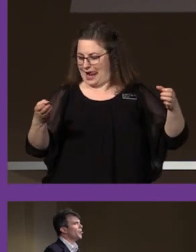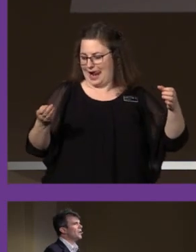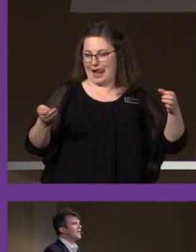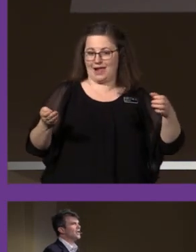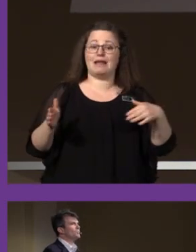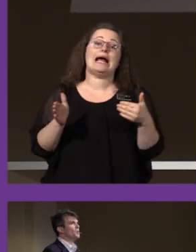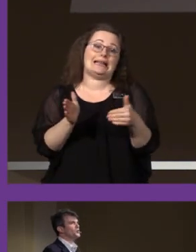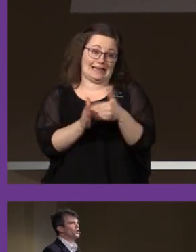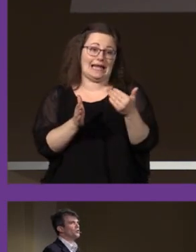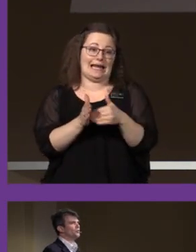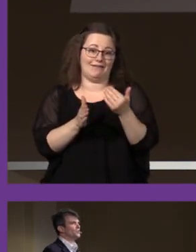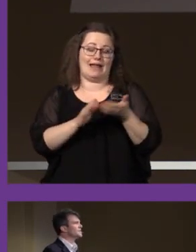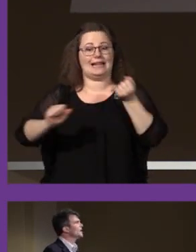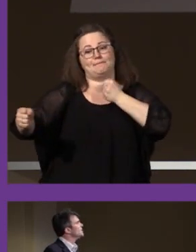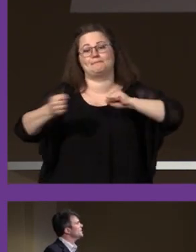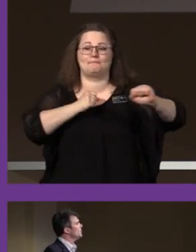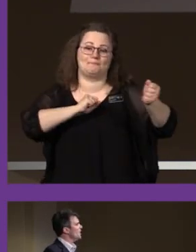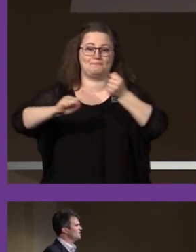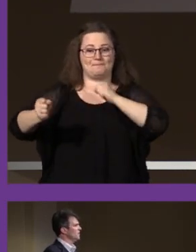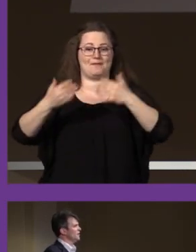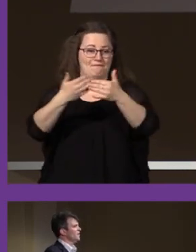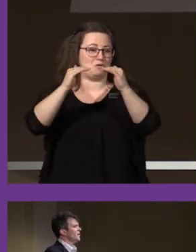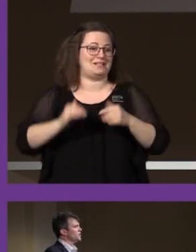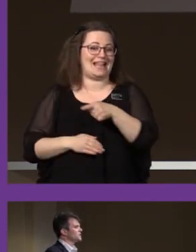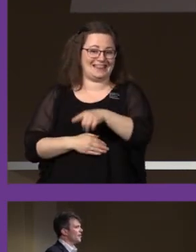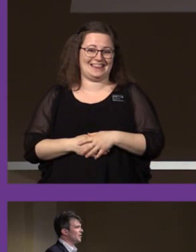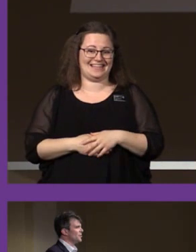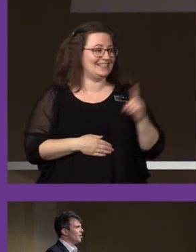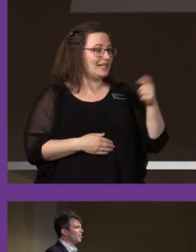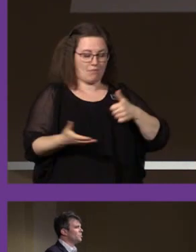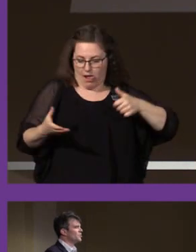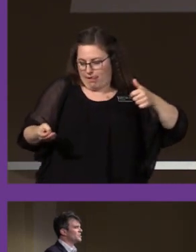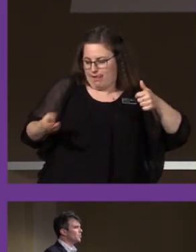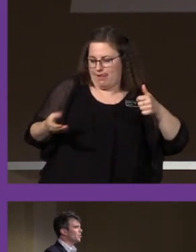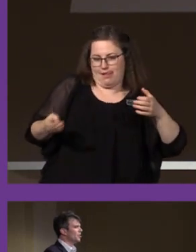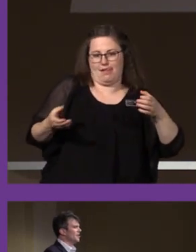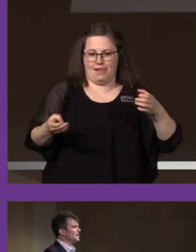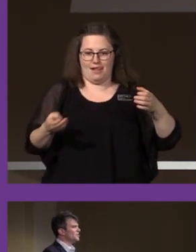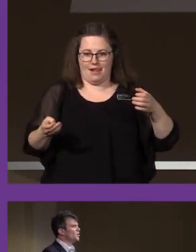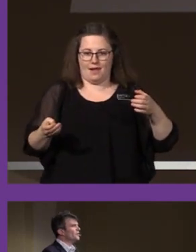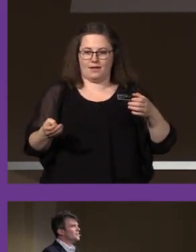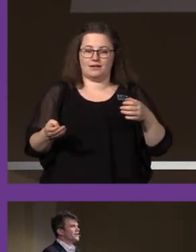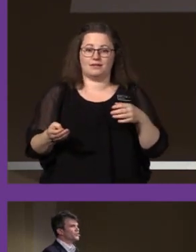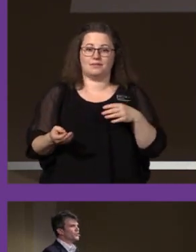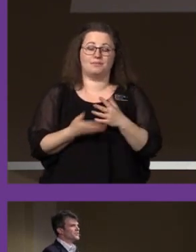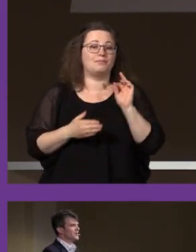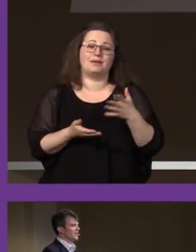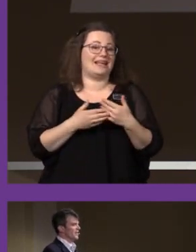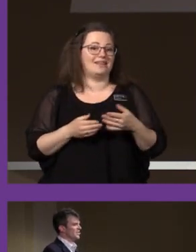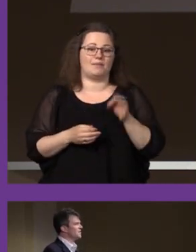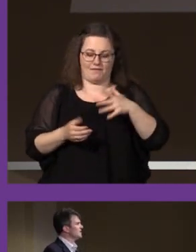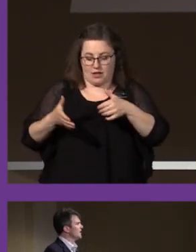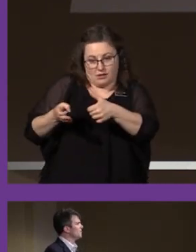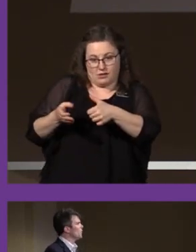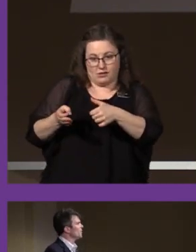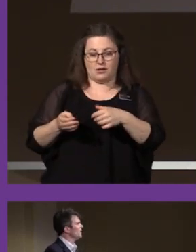is temporarily motor or dexterity impaired. They're just tapping it with their thumb, for example. It's not very dexterous. They